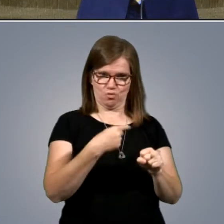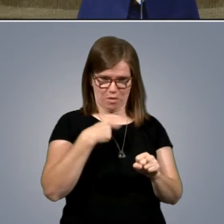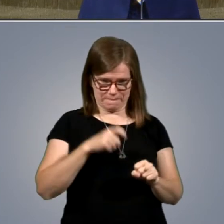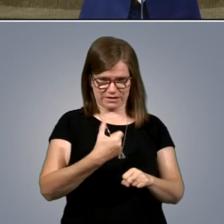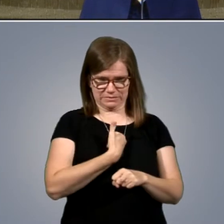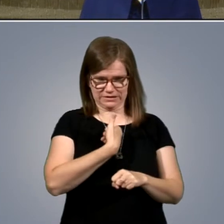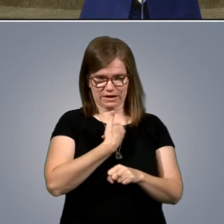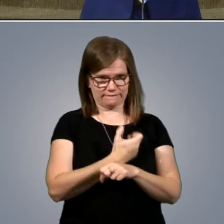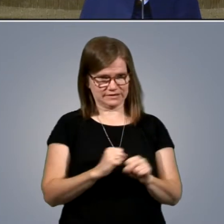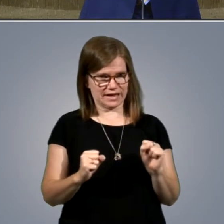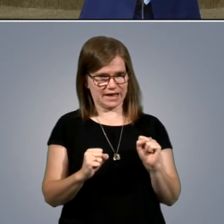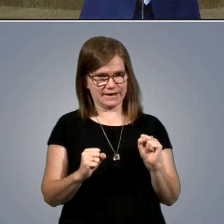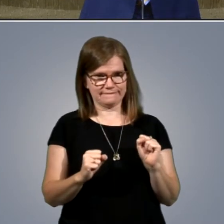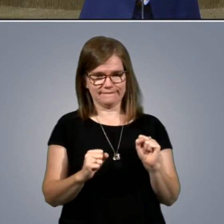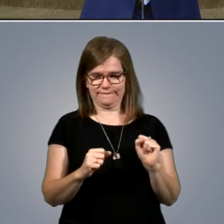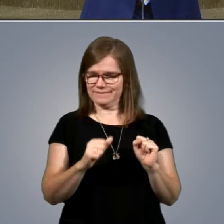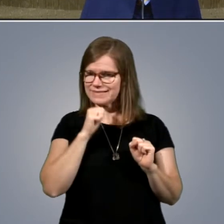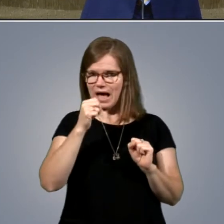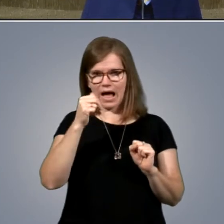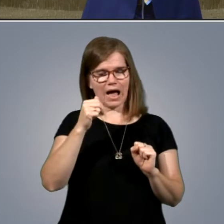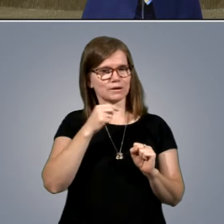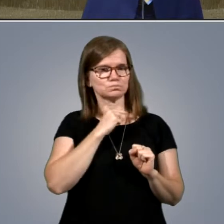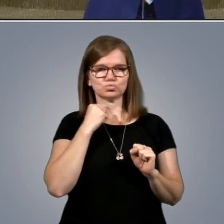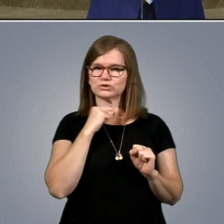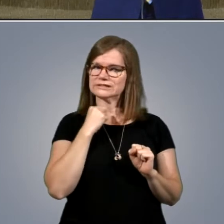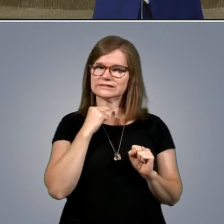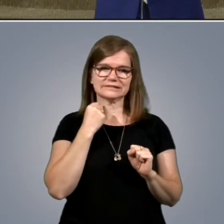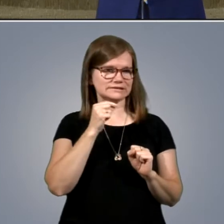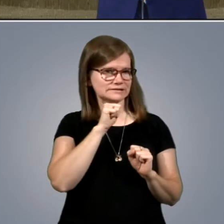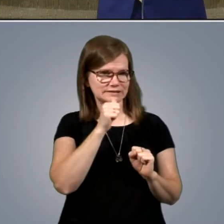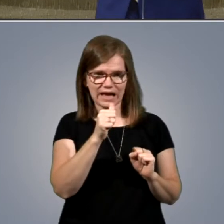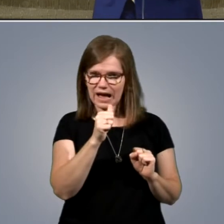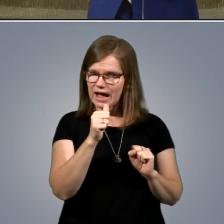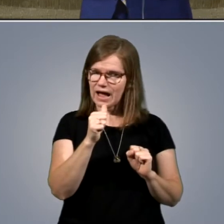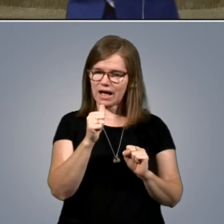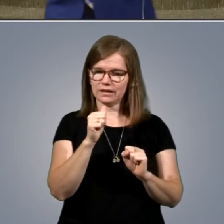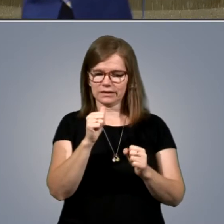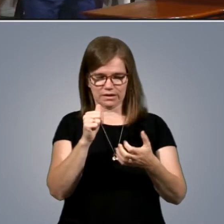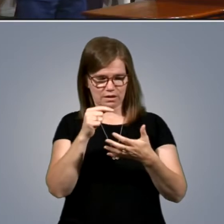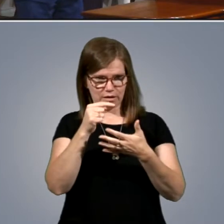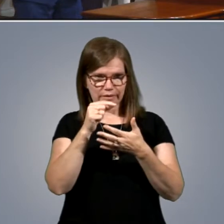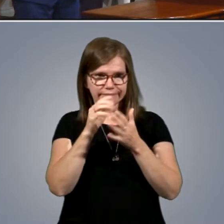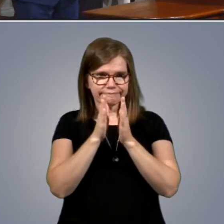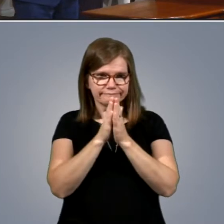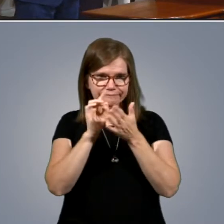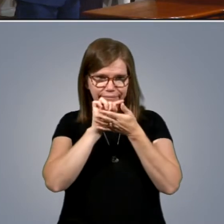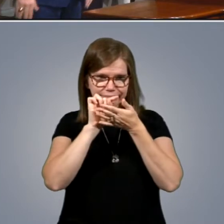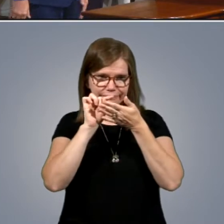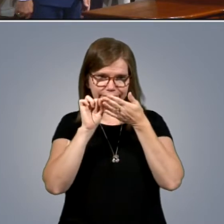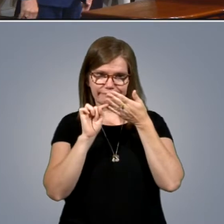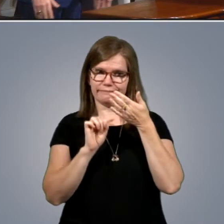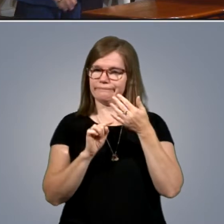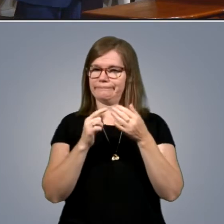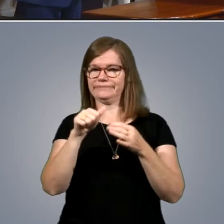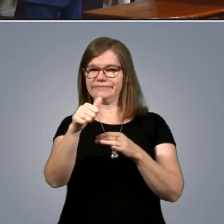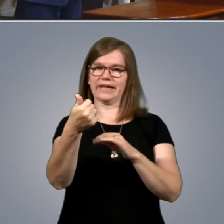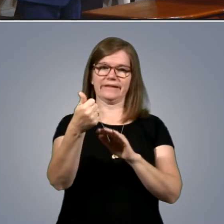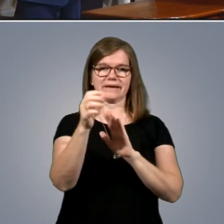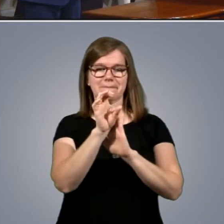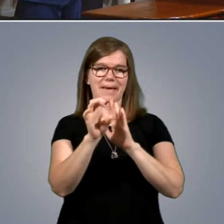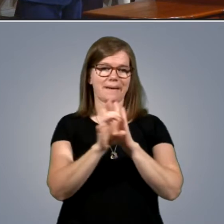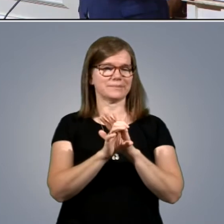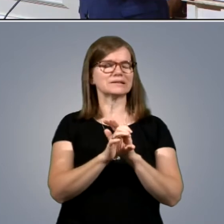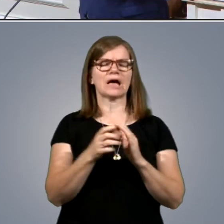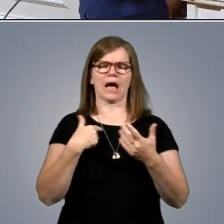saved. Not through a priest, not through a catechism or the Ten Commandments. Occasionally someone will say, well, I'm